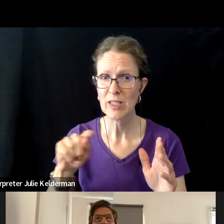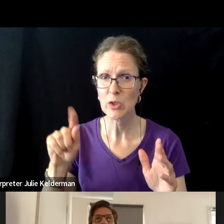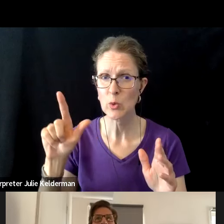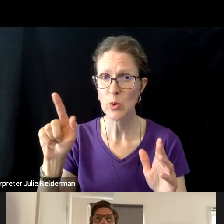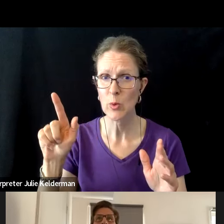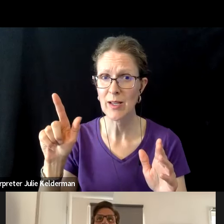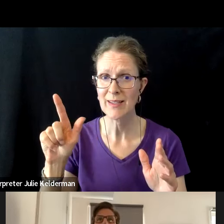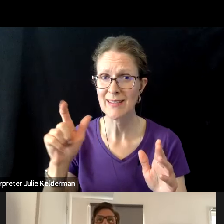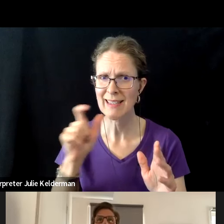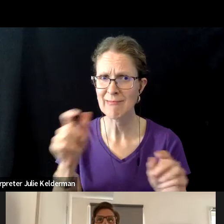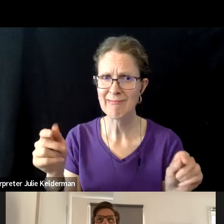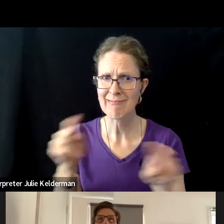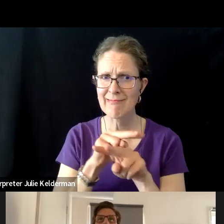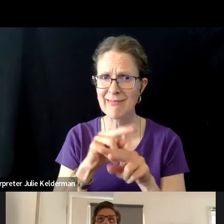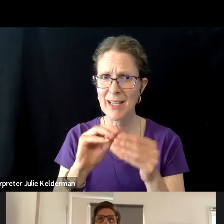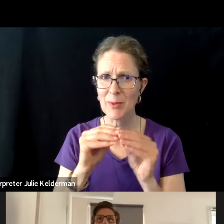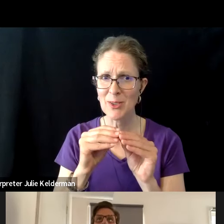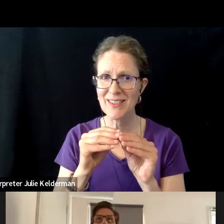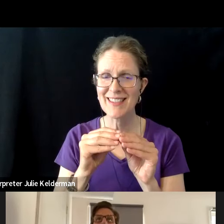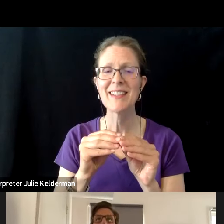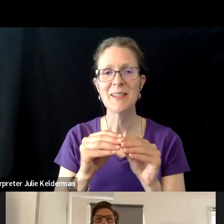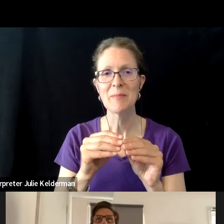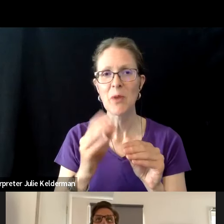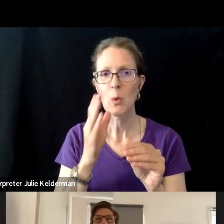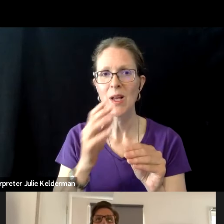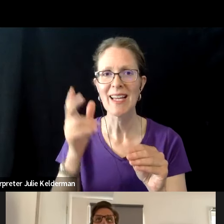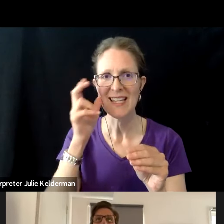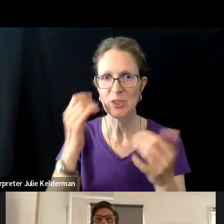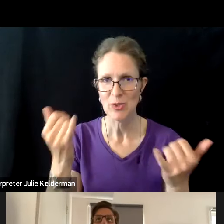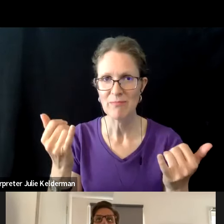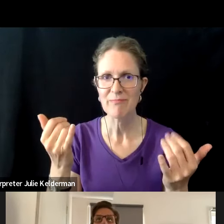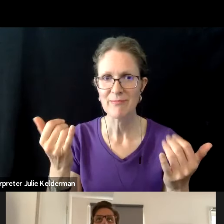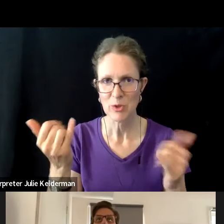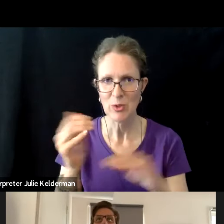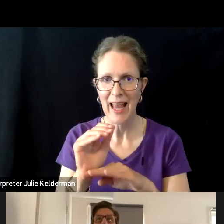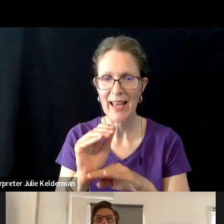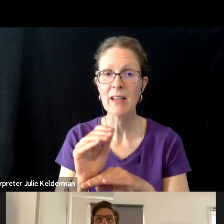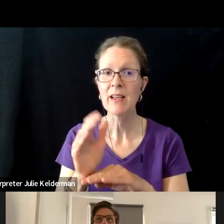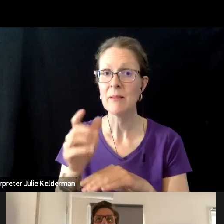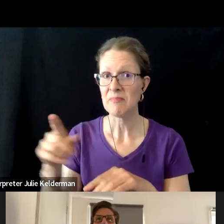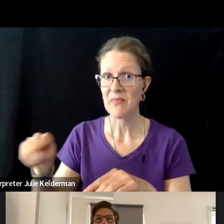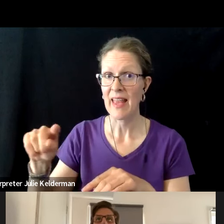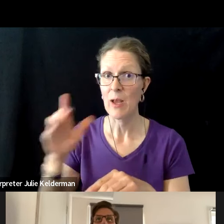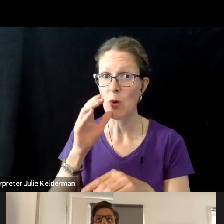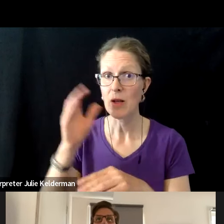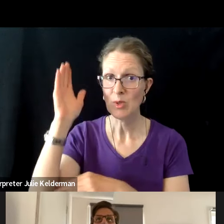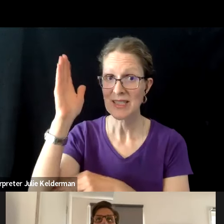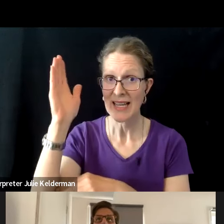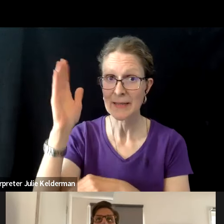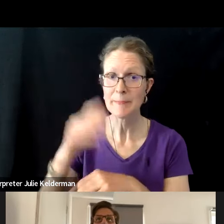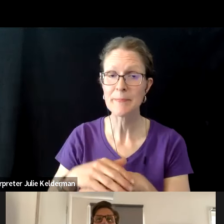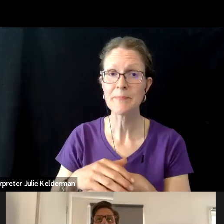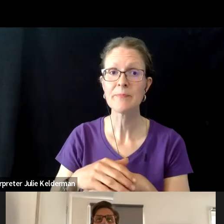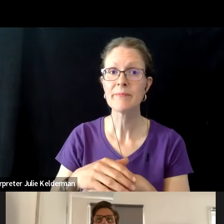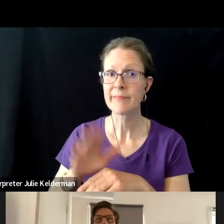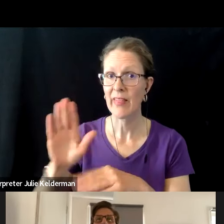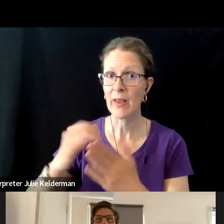swap those numbers, and they're going to hear tonight, and they're going to present and give us some a presentation on a